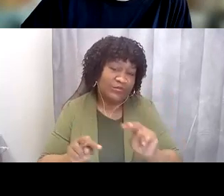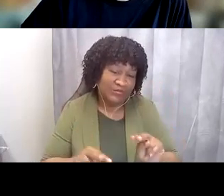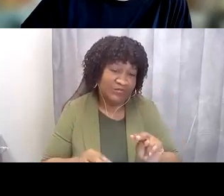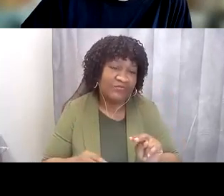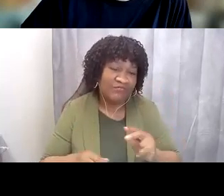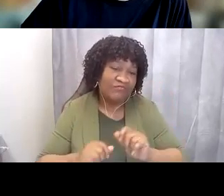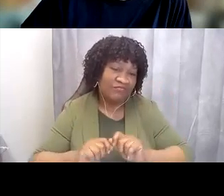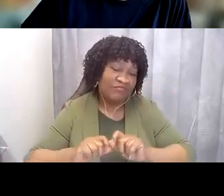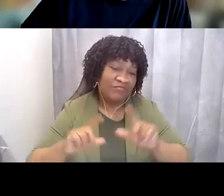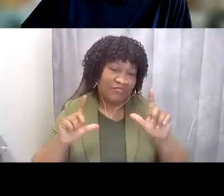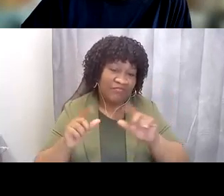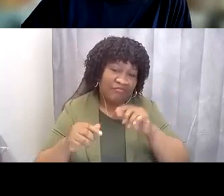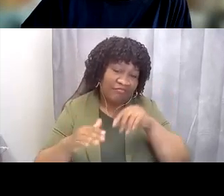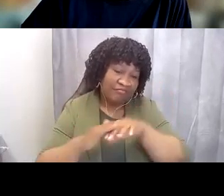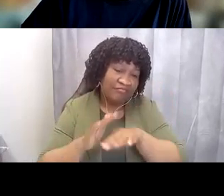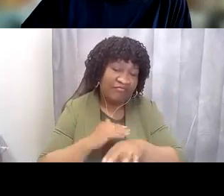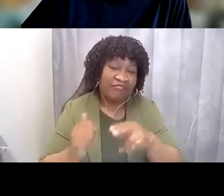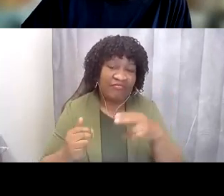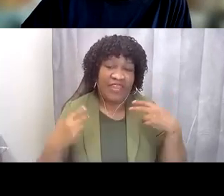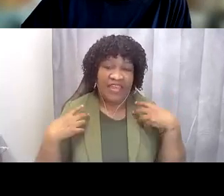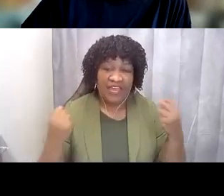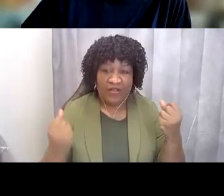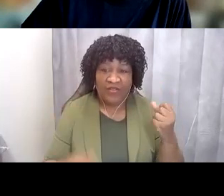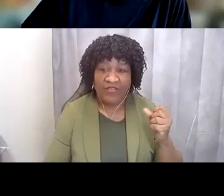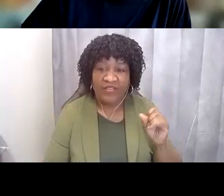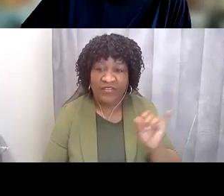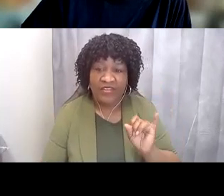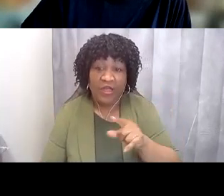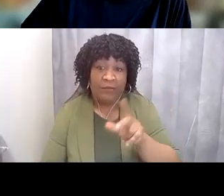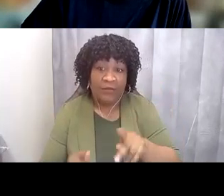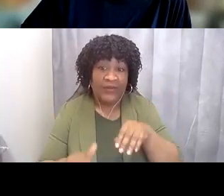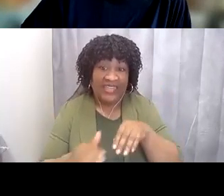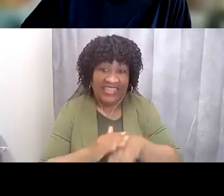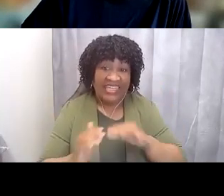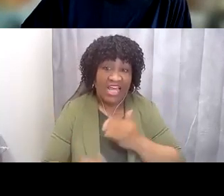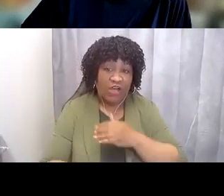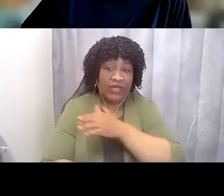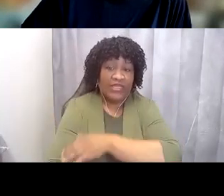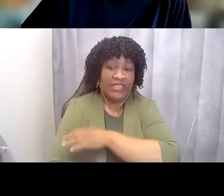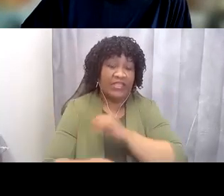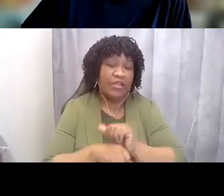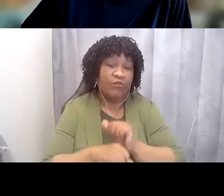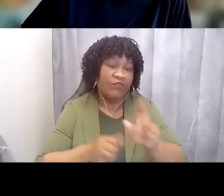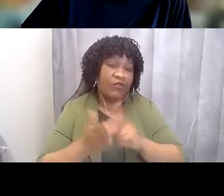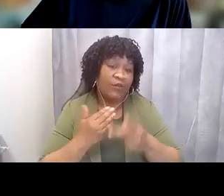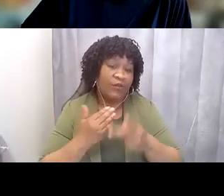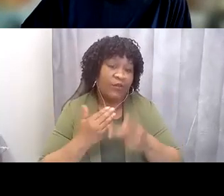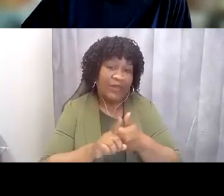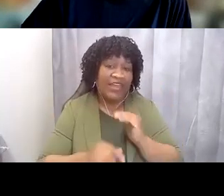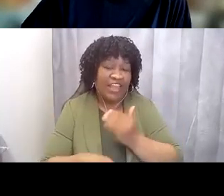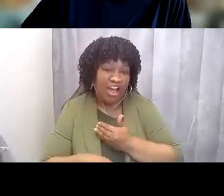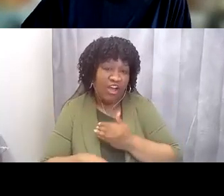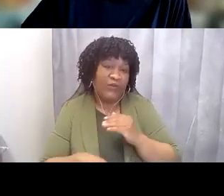to access health insurance. And those are actually the folks who are at our clinics. They work for that program and they're at our